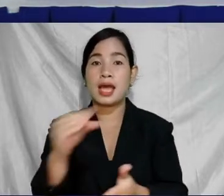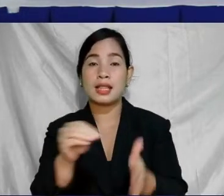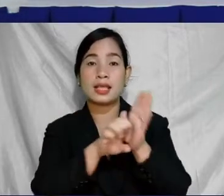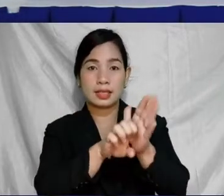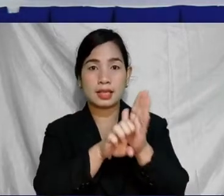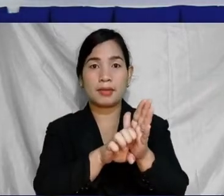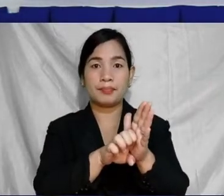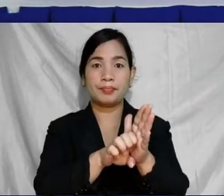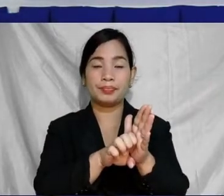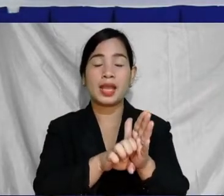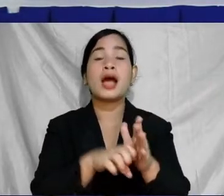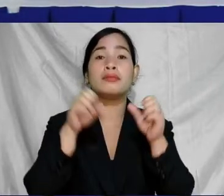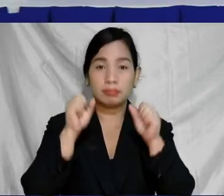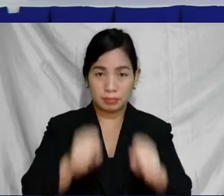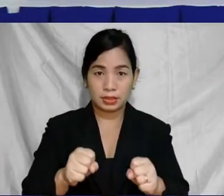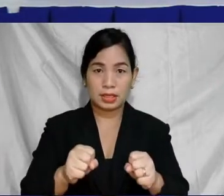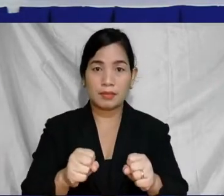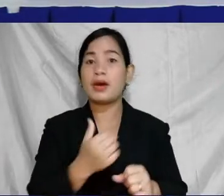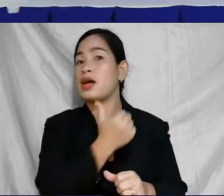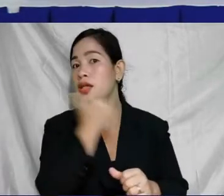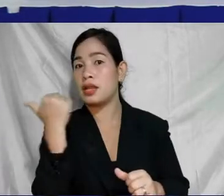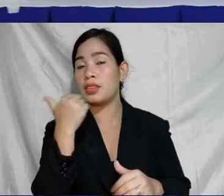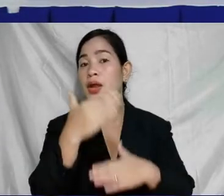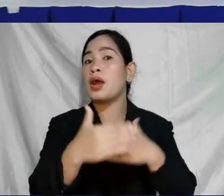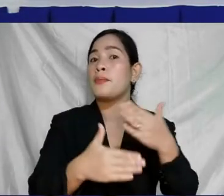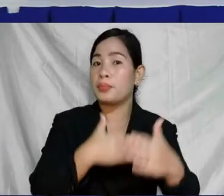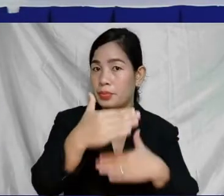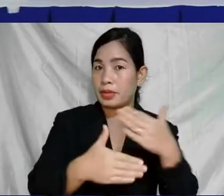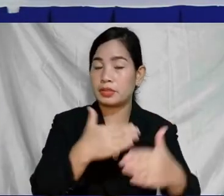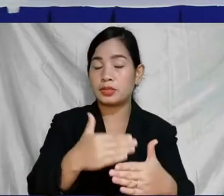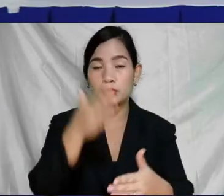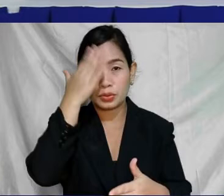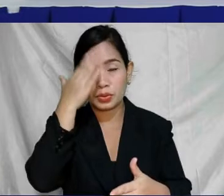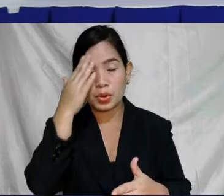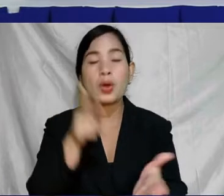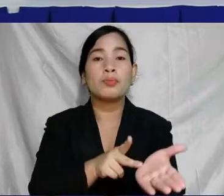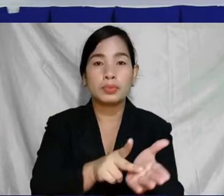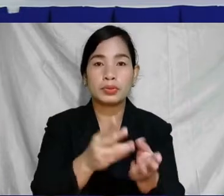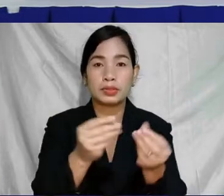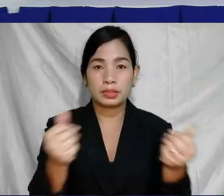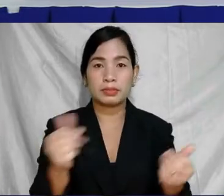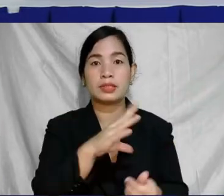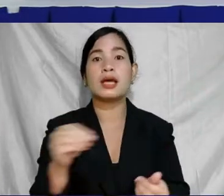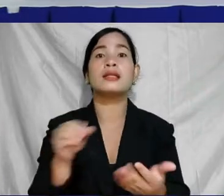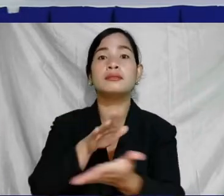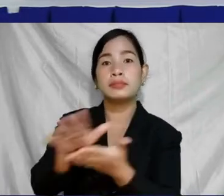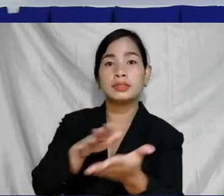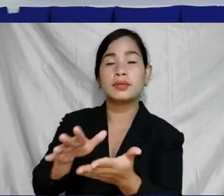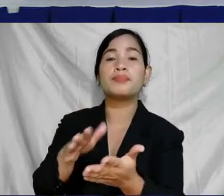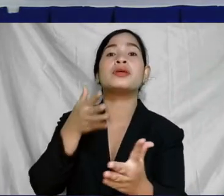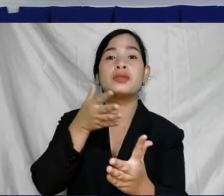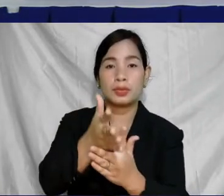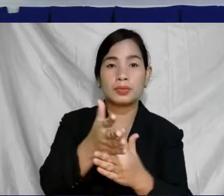another property to distinguish pure substance and mixture. And this is through the separation of its